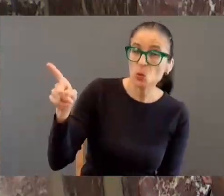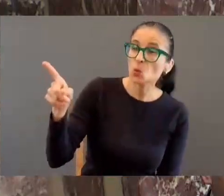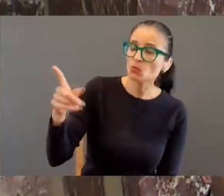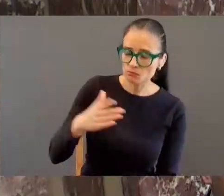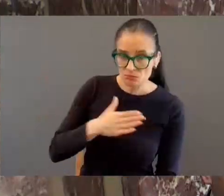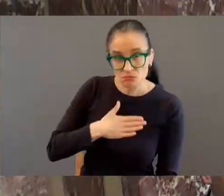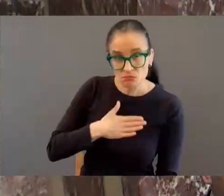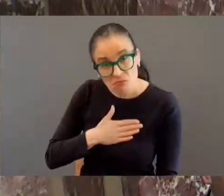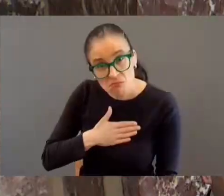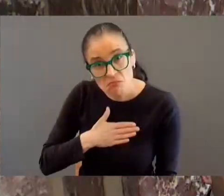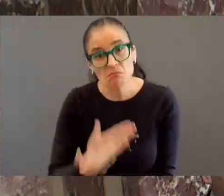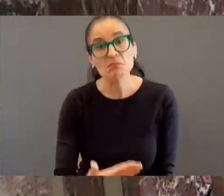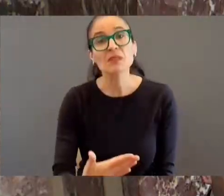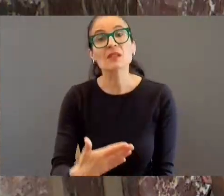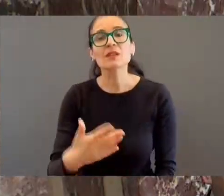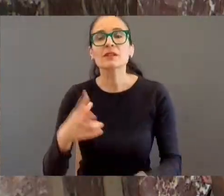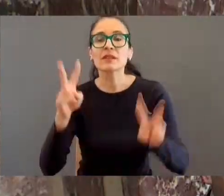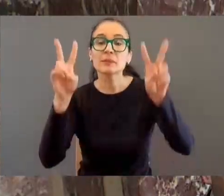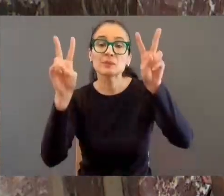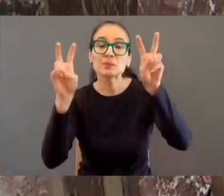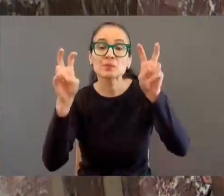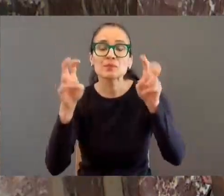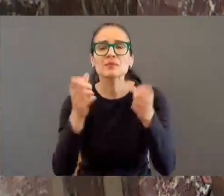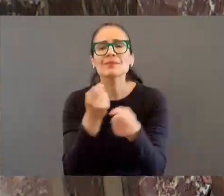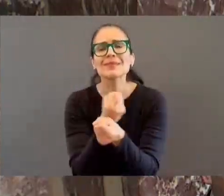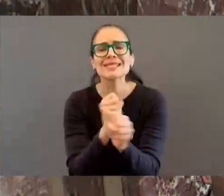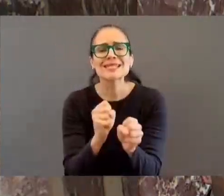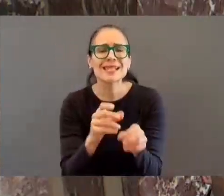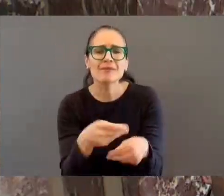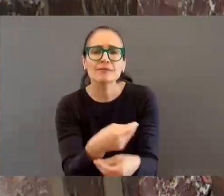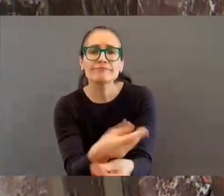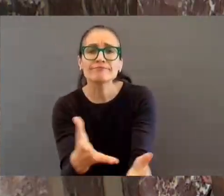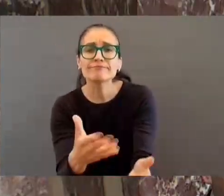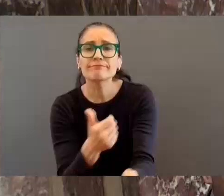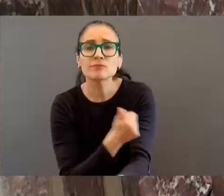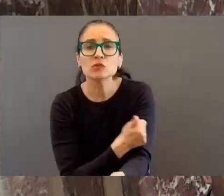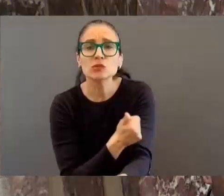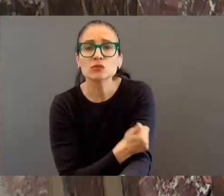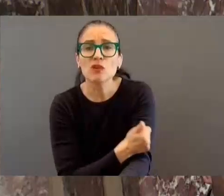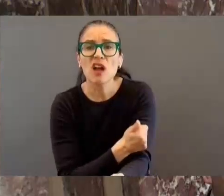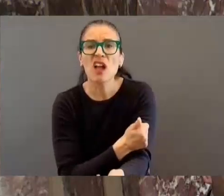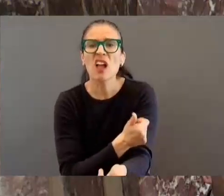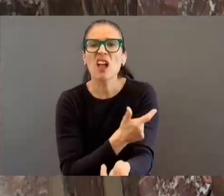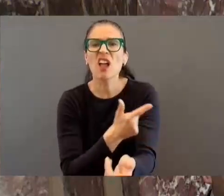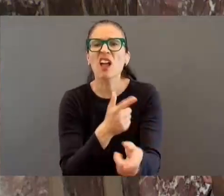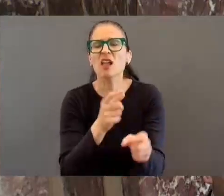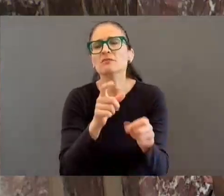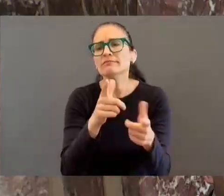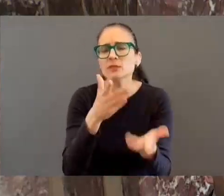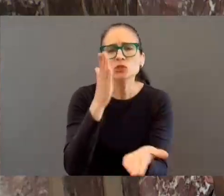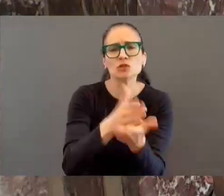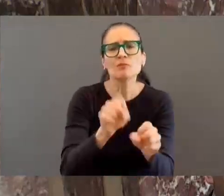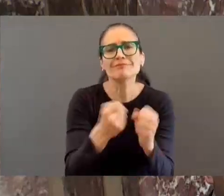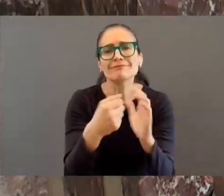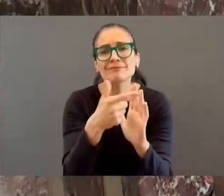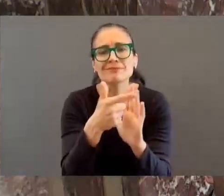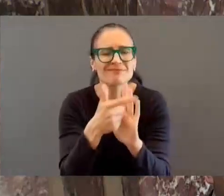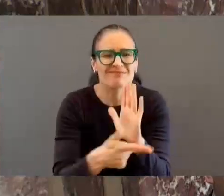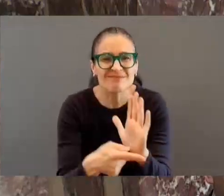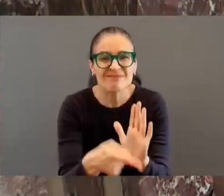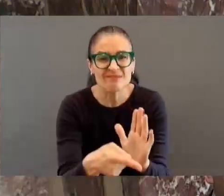and decriminalization policies that you personally Through the pushed chair. through have contributed to the